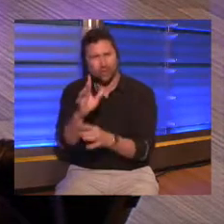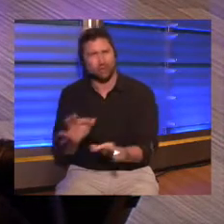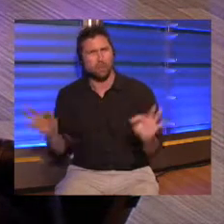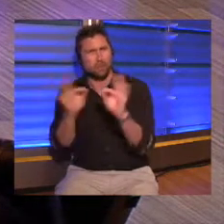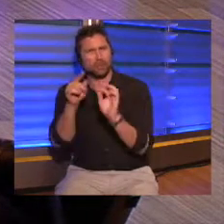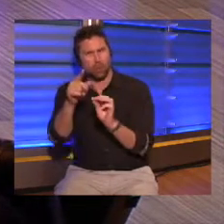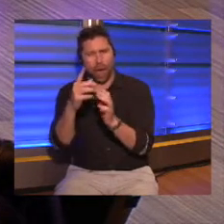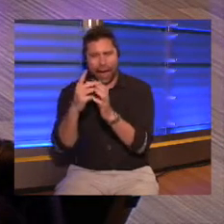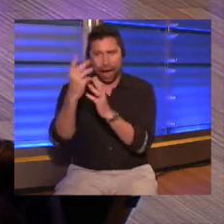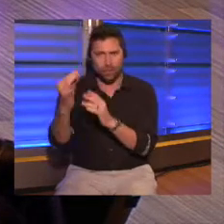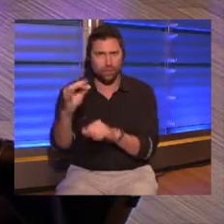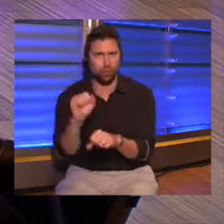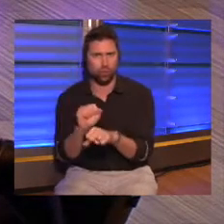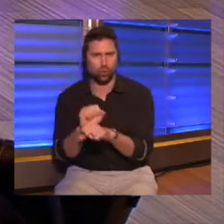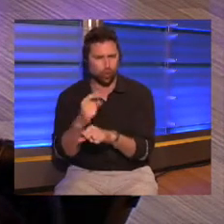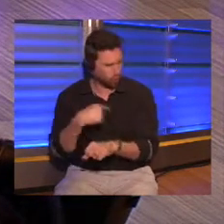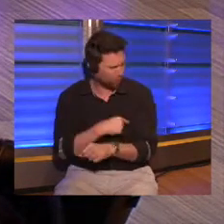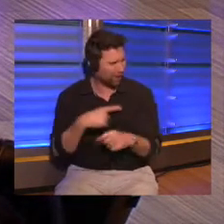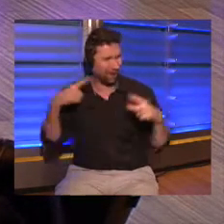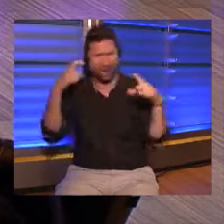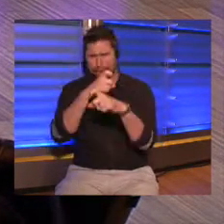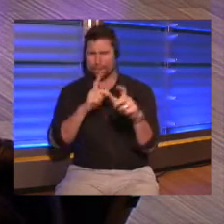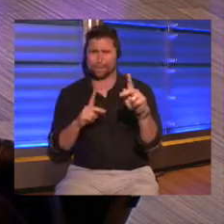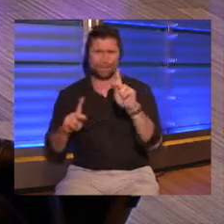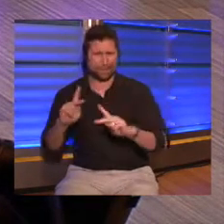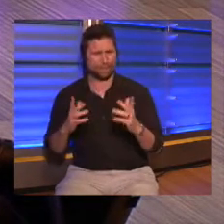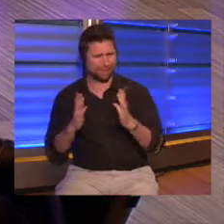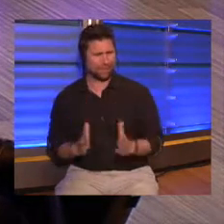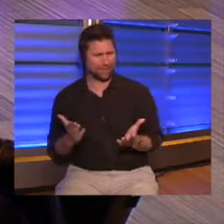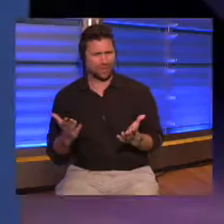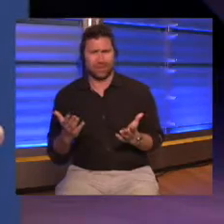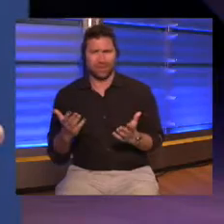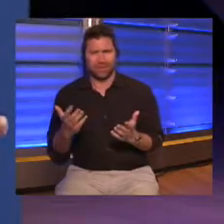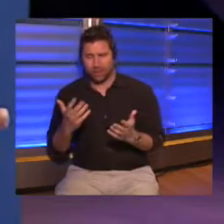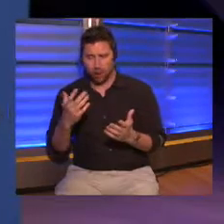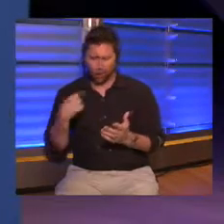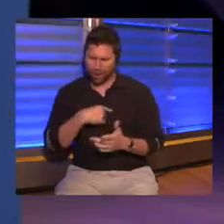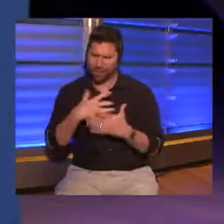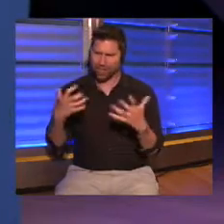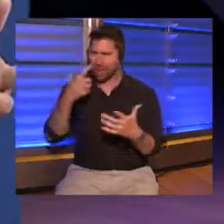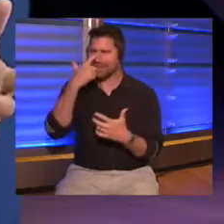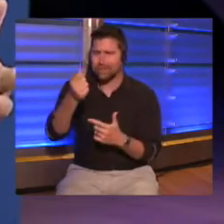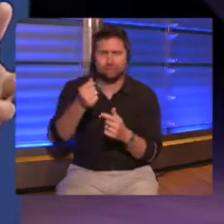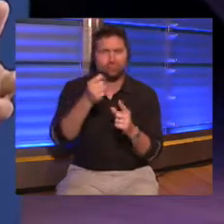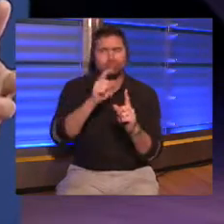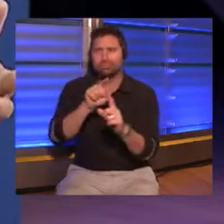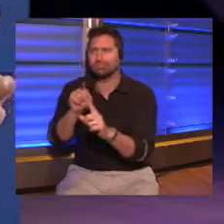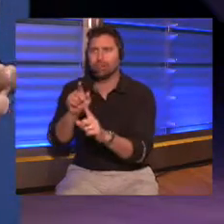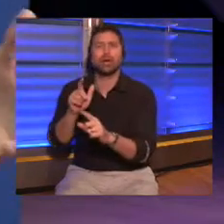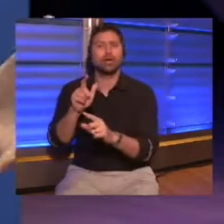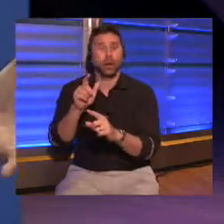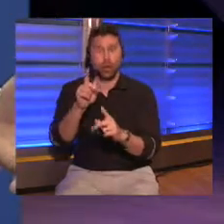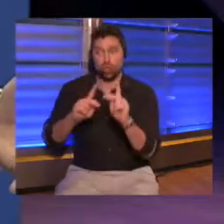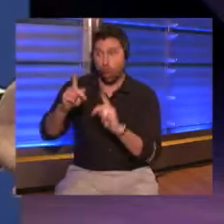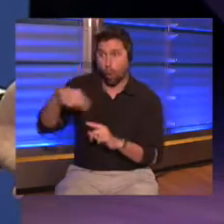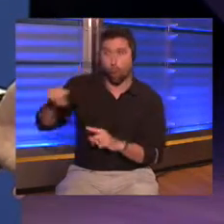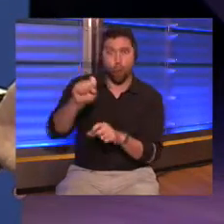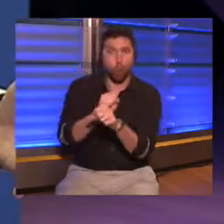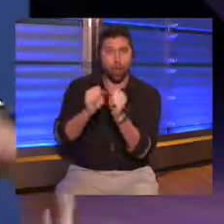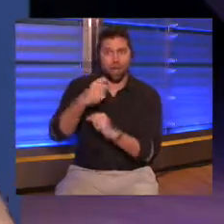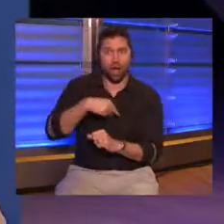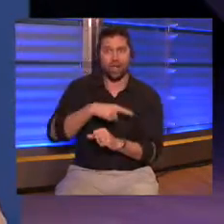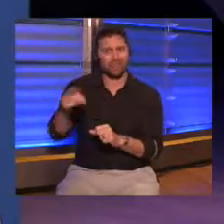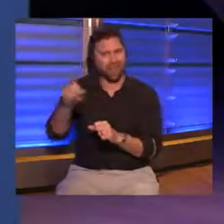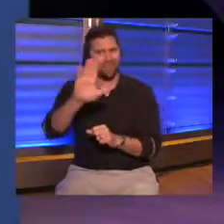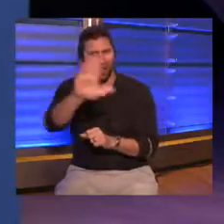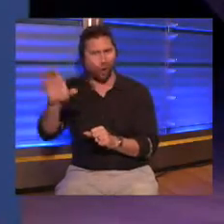outside of work. We're complex beings, you know, we're complex people, and we've got a lot of interests. And people that work for us also have a lot of